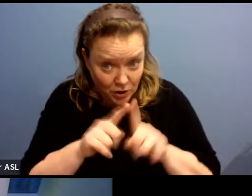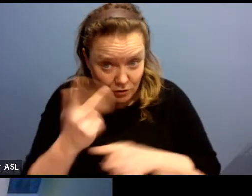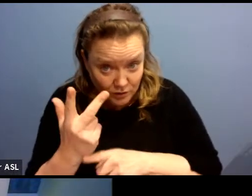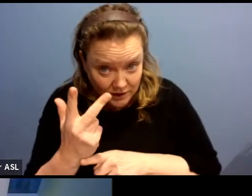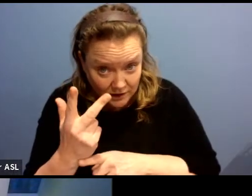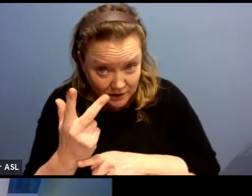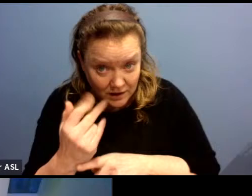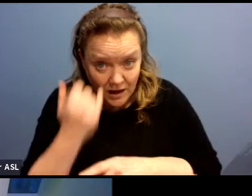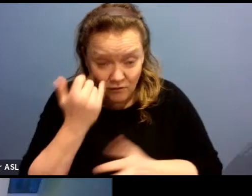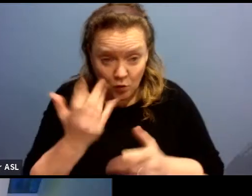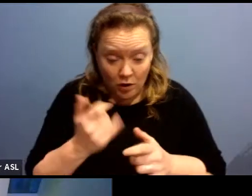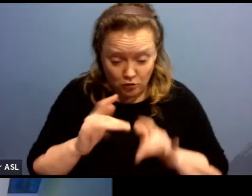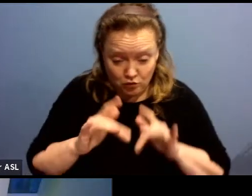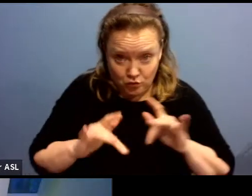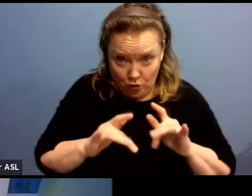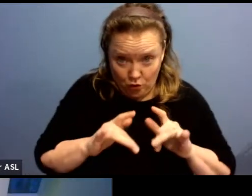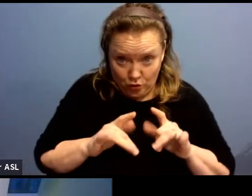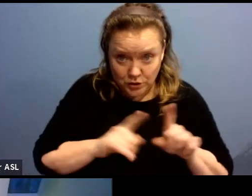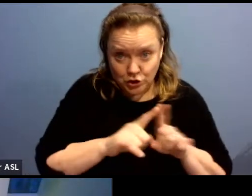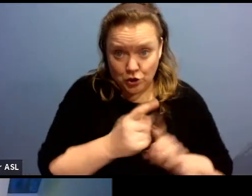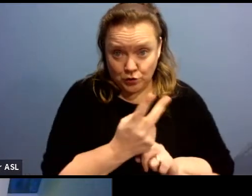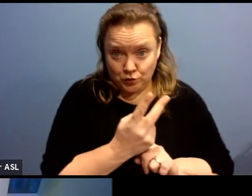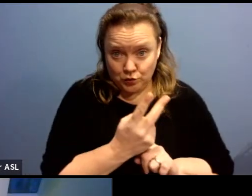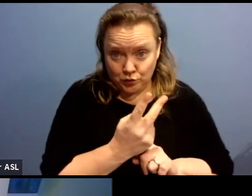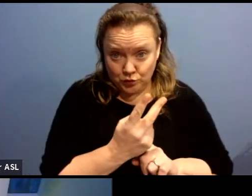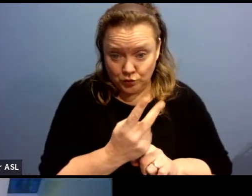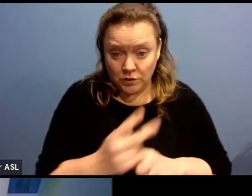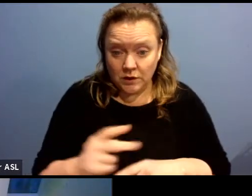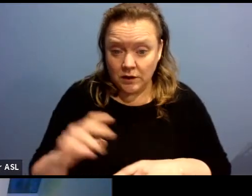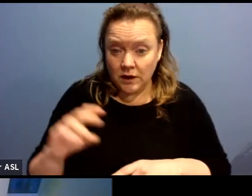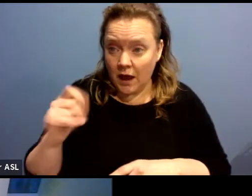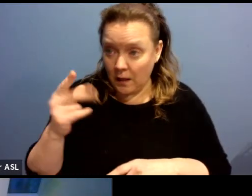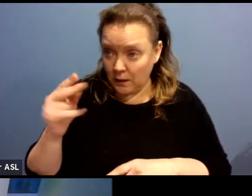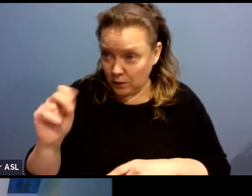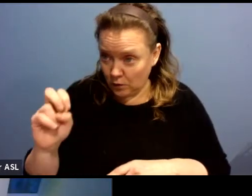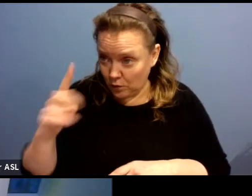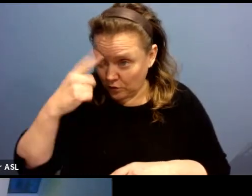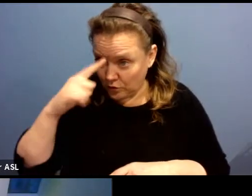leave testimony. Eleanor, our next speaker.